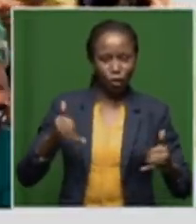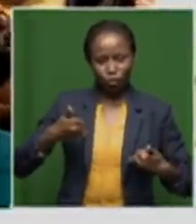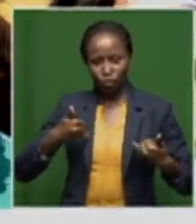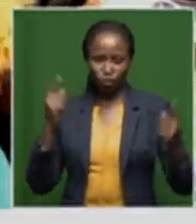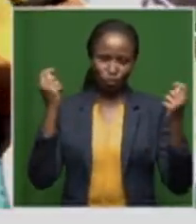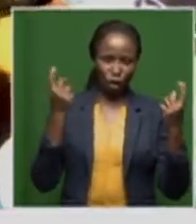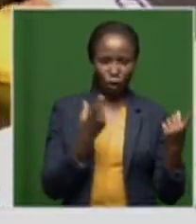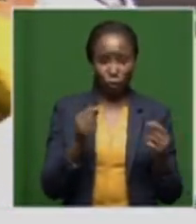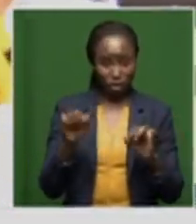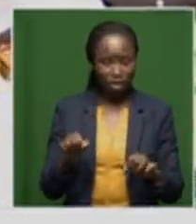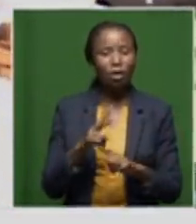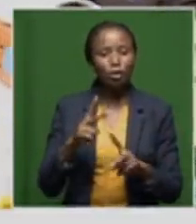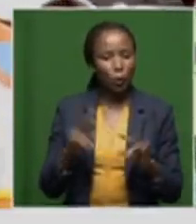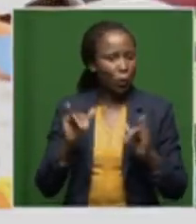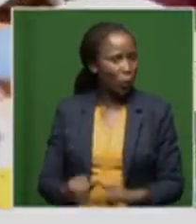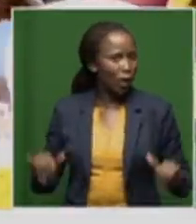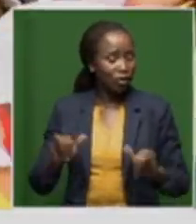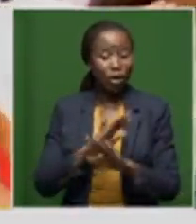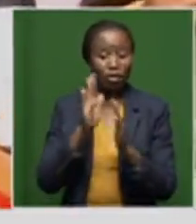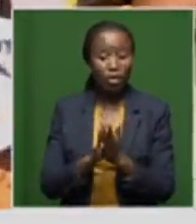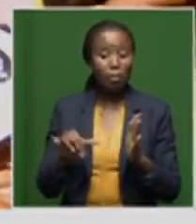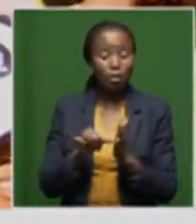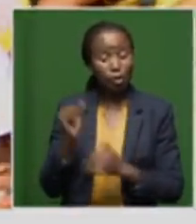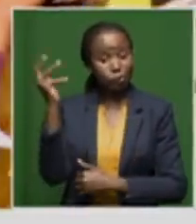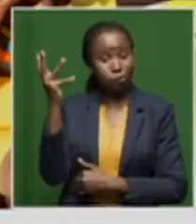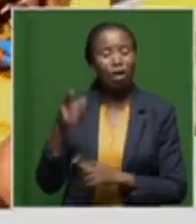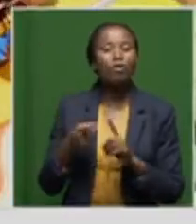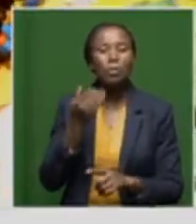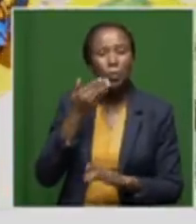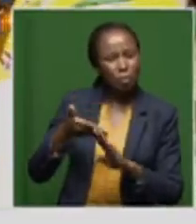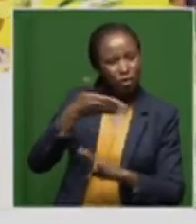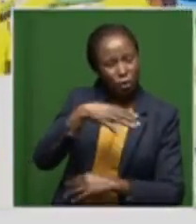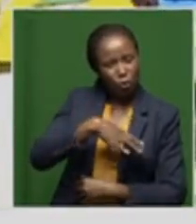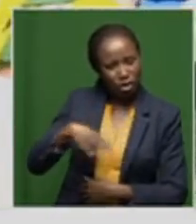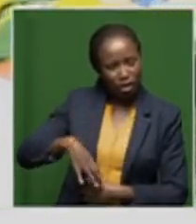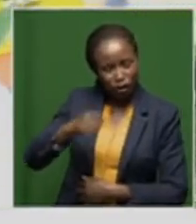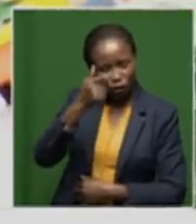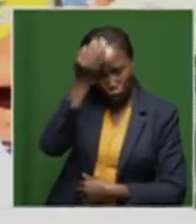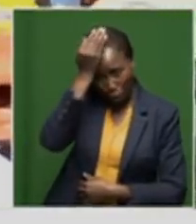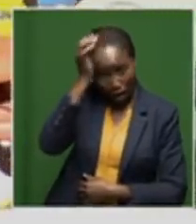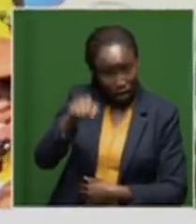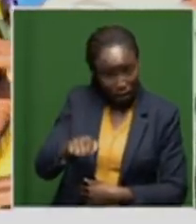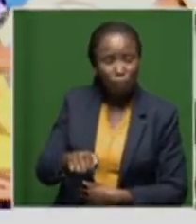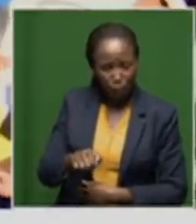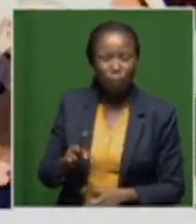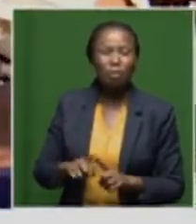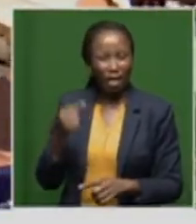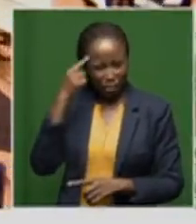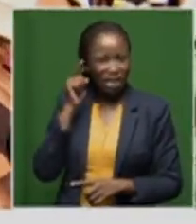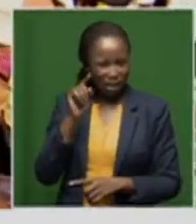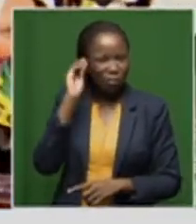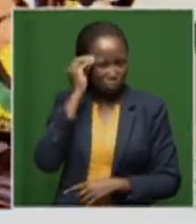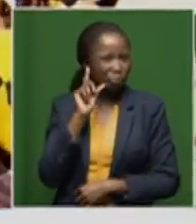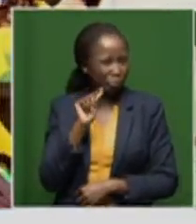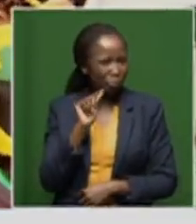crowds, as of course they're waiting for that all-important address by former President Jacob Zuma. And I suppose it's going to be very